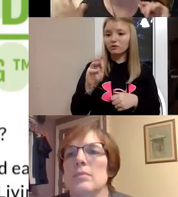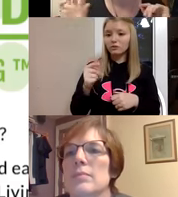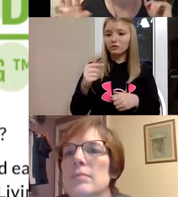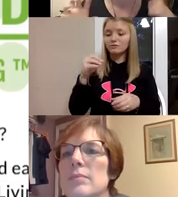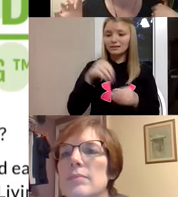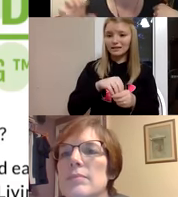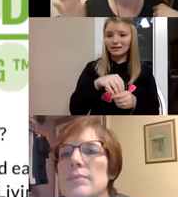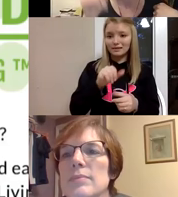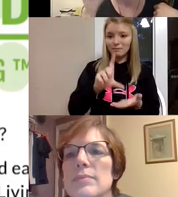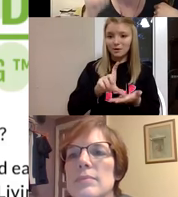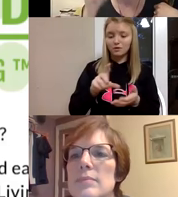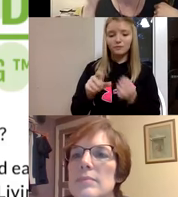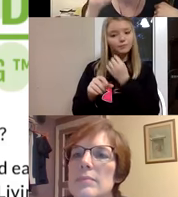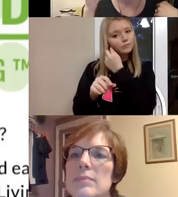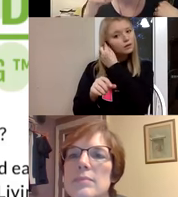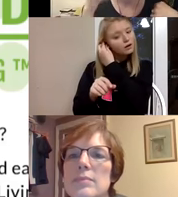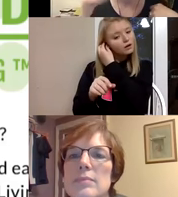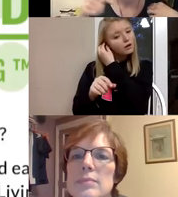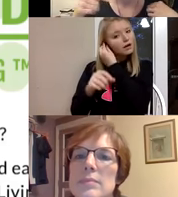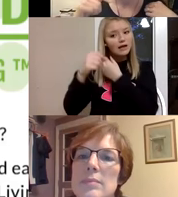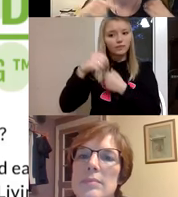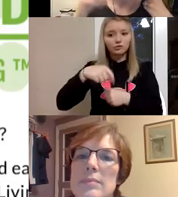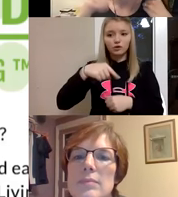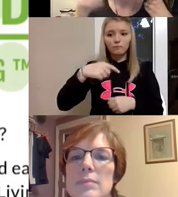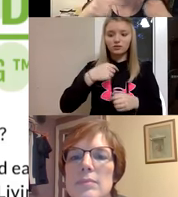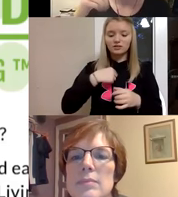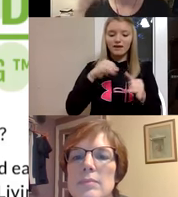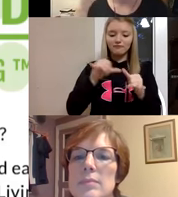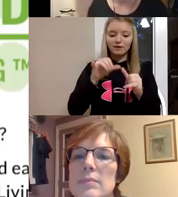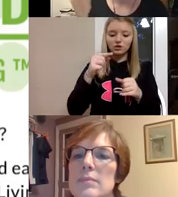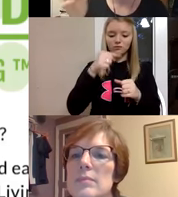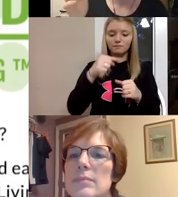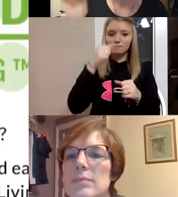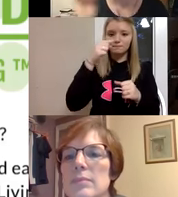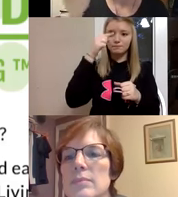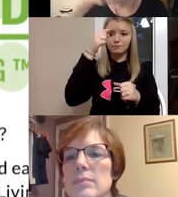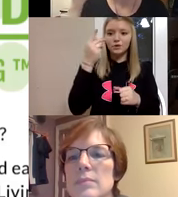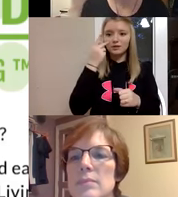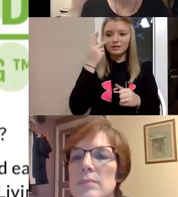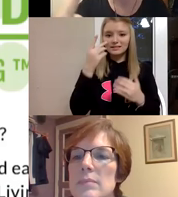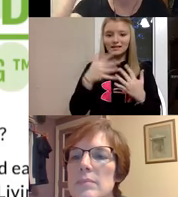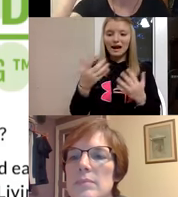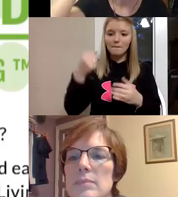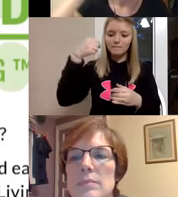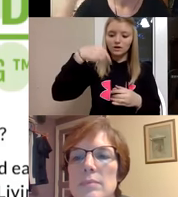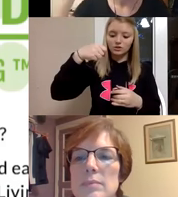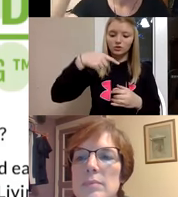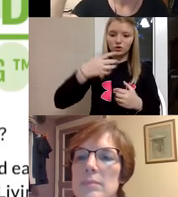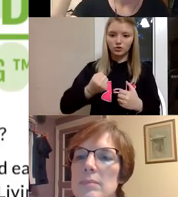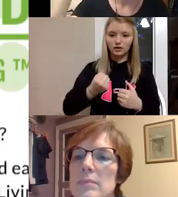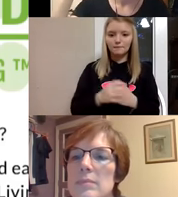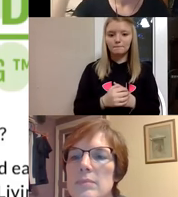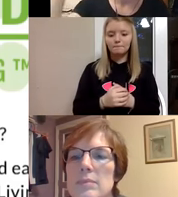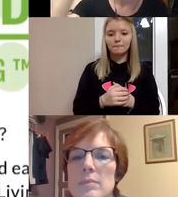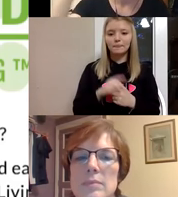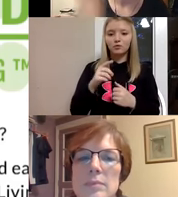said, the droppers have little measured markings on them so you can see how much you're getting per drop or per dose. So you can just pull up how